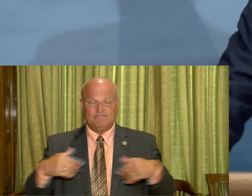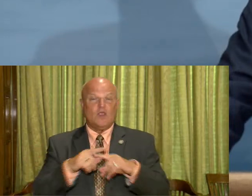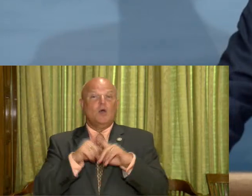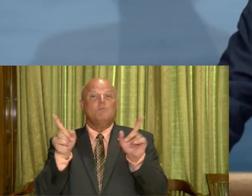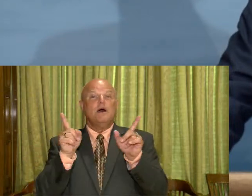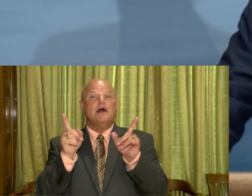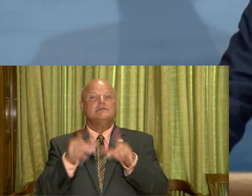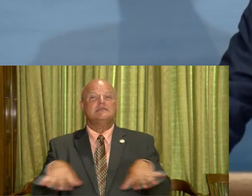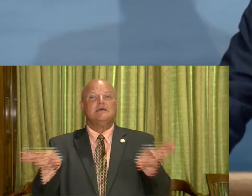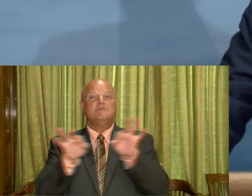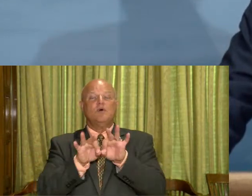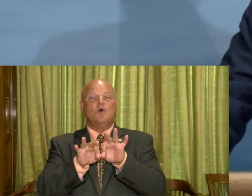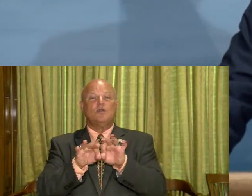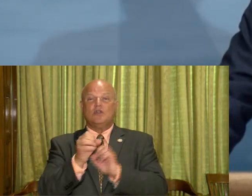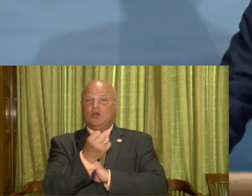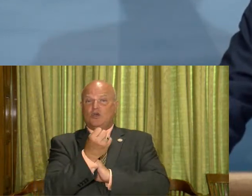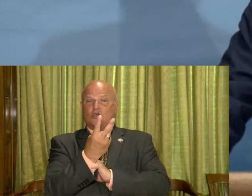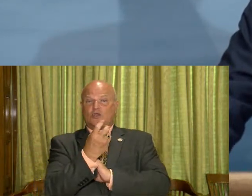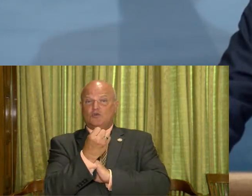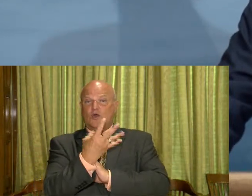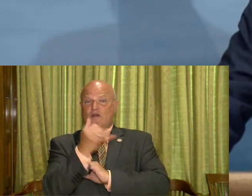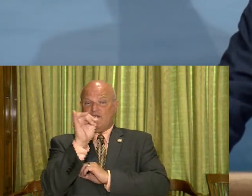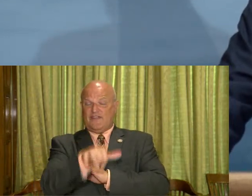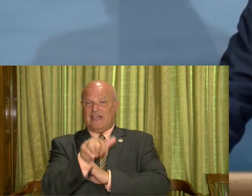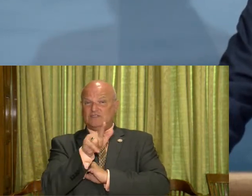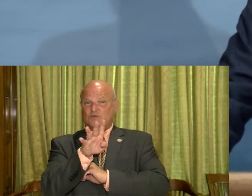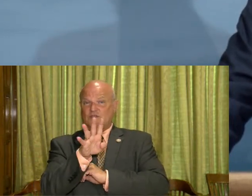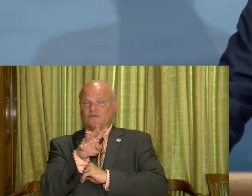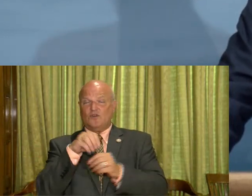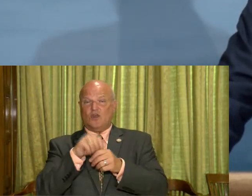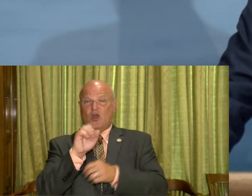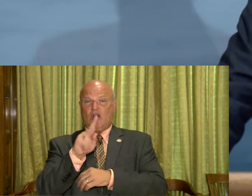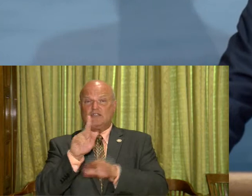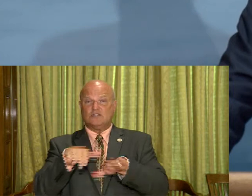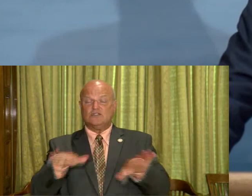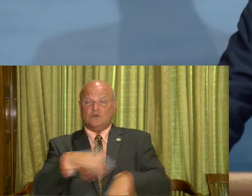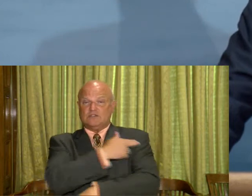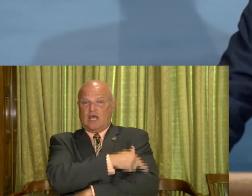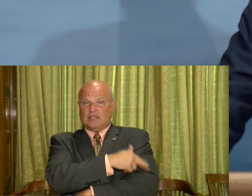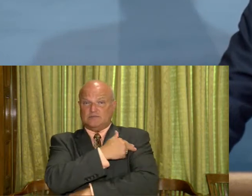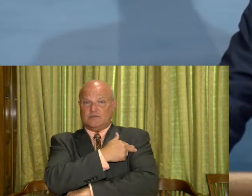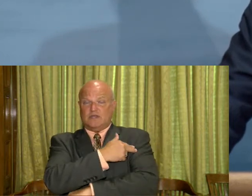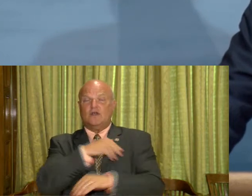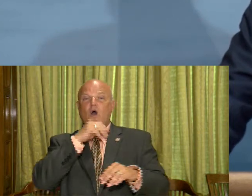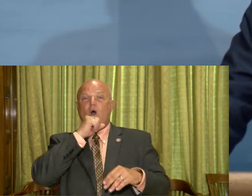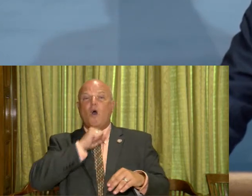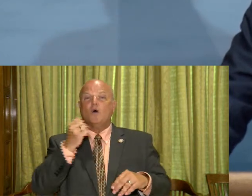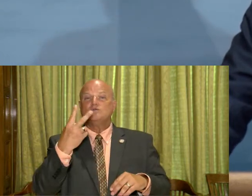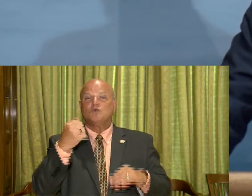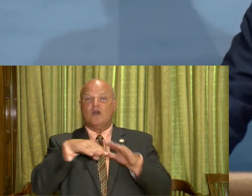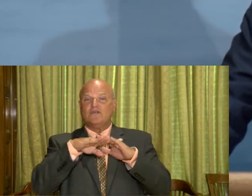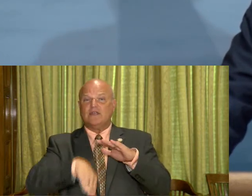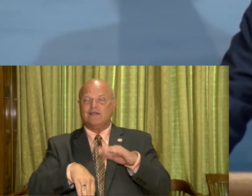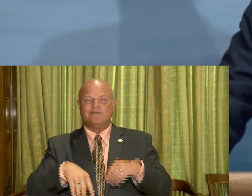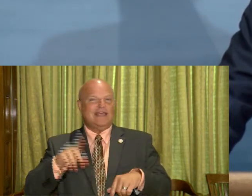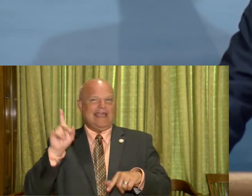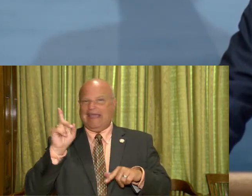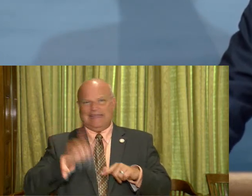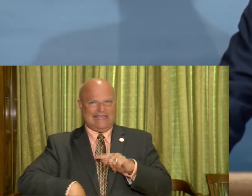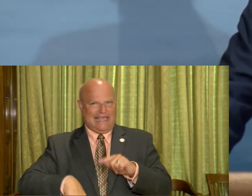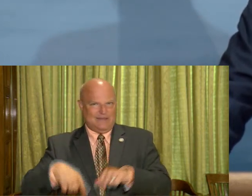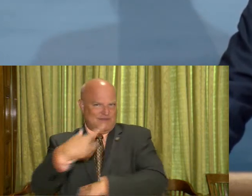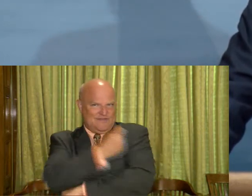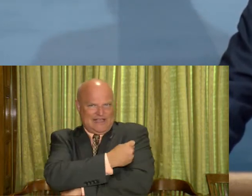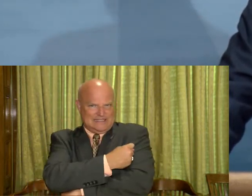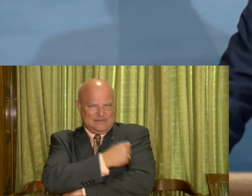as importantly, 12 of the 24 that are in Arkansas Children's Hospital are under 12 and not eligible to